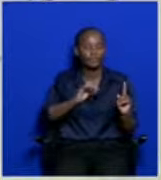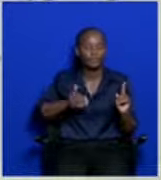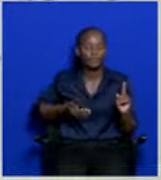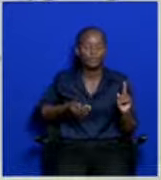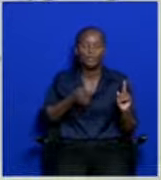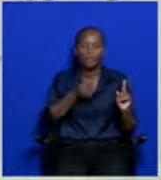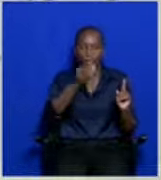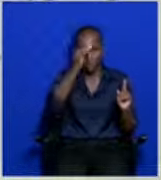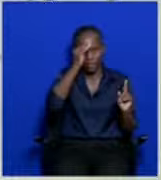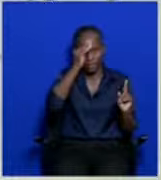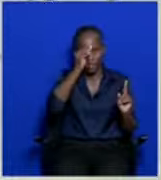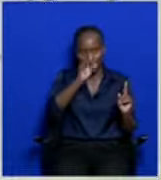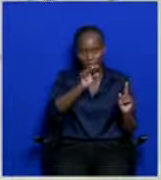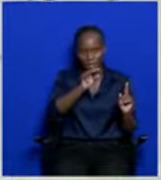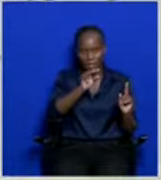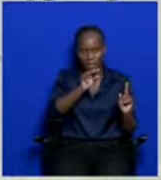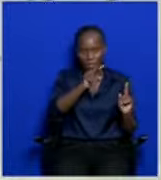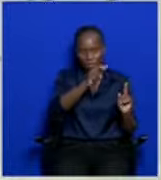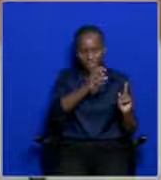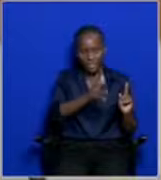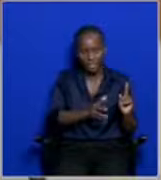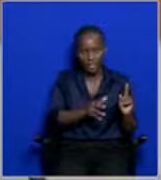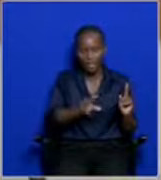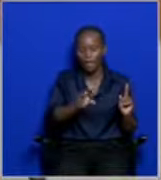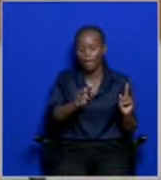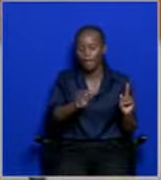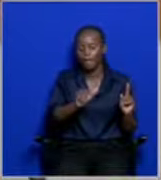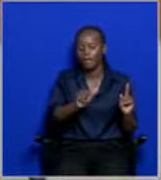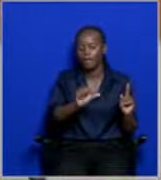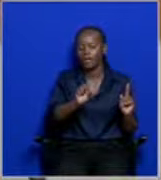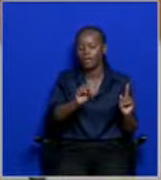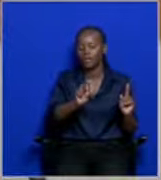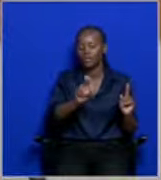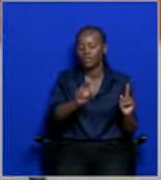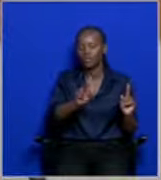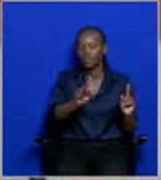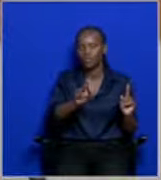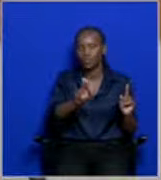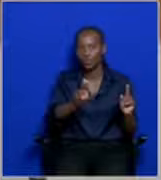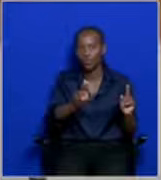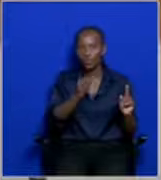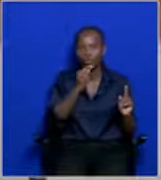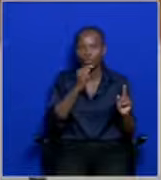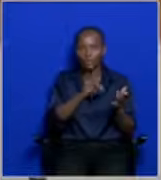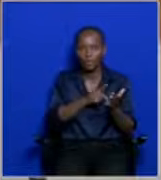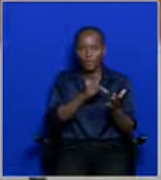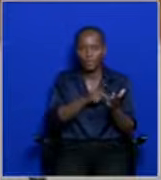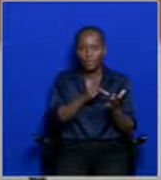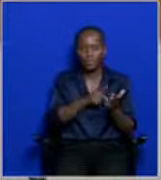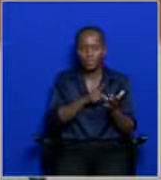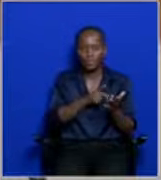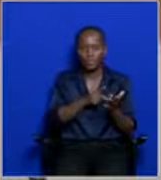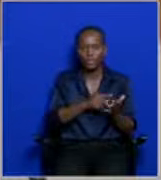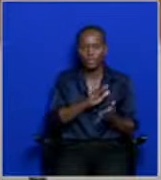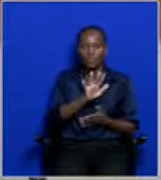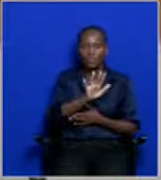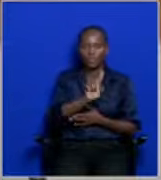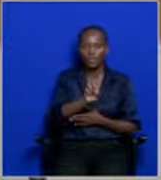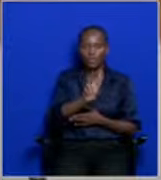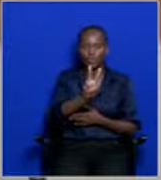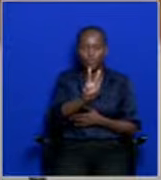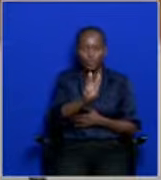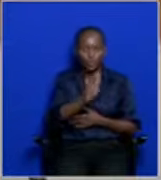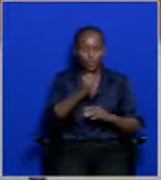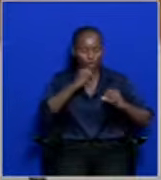corner at page, that stamp at page 512, that is confirmation of receipt of this